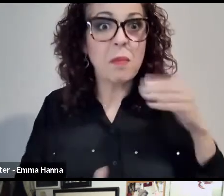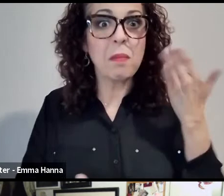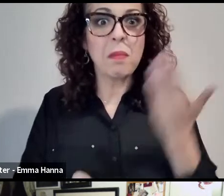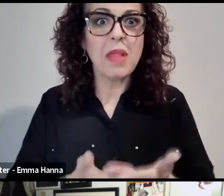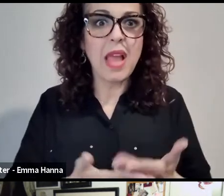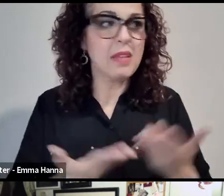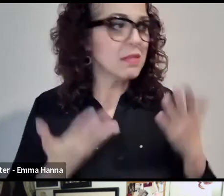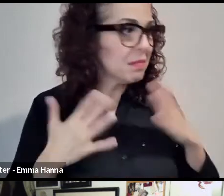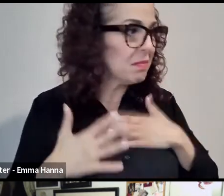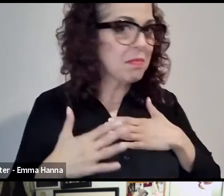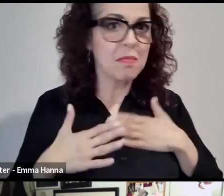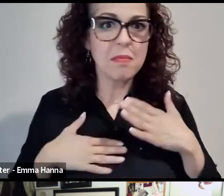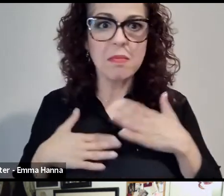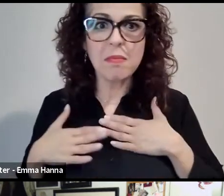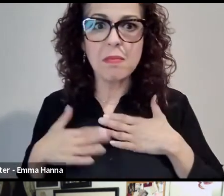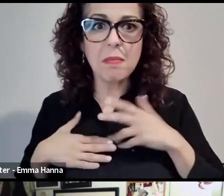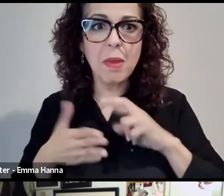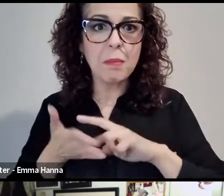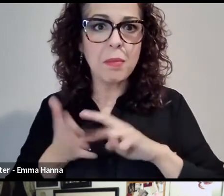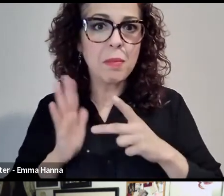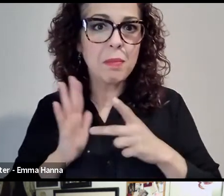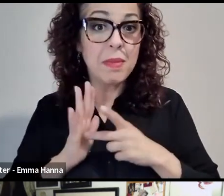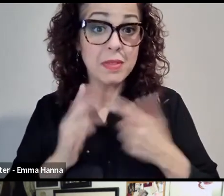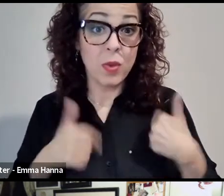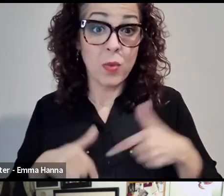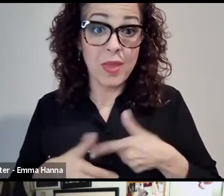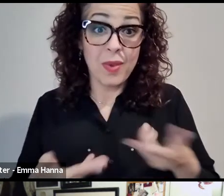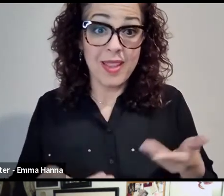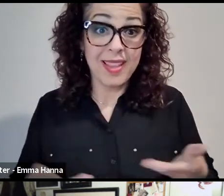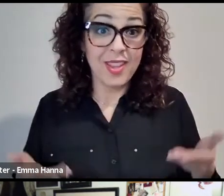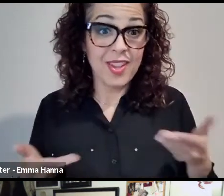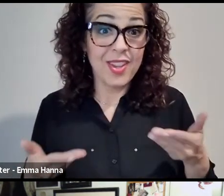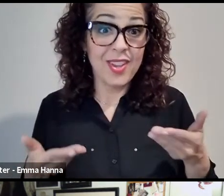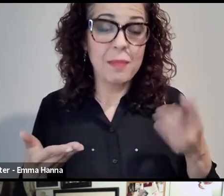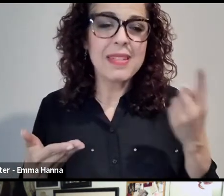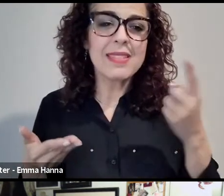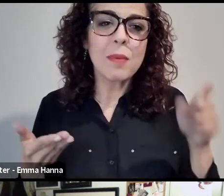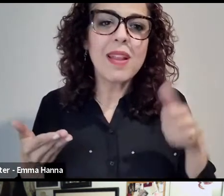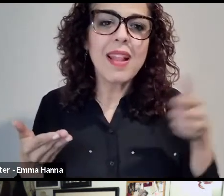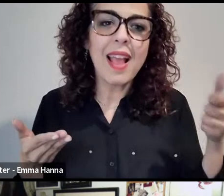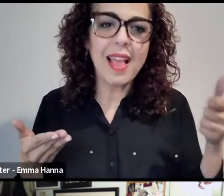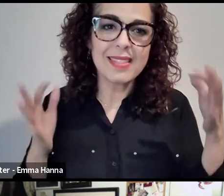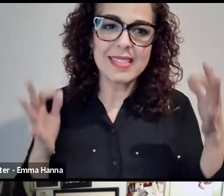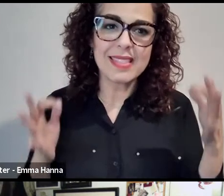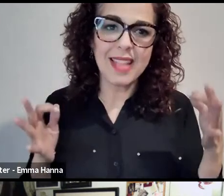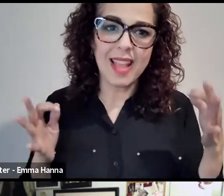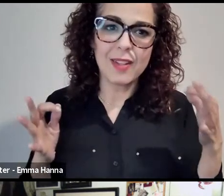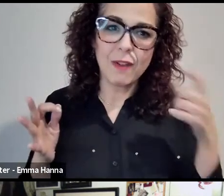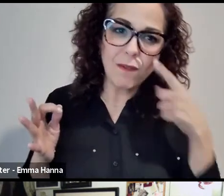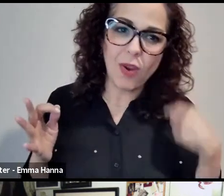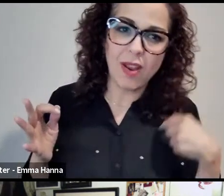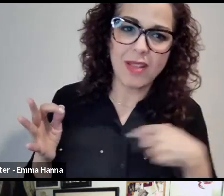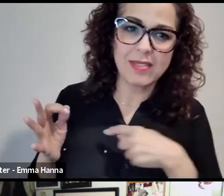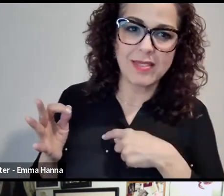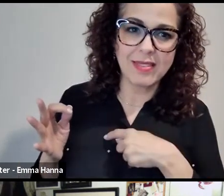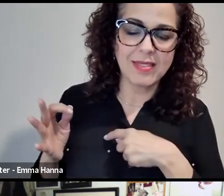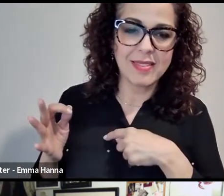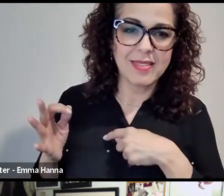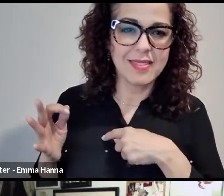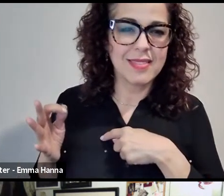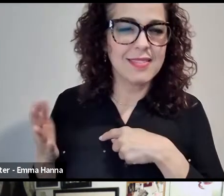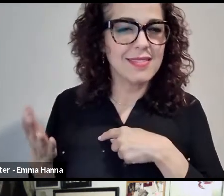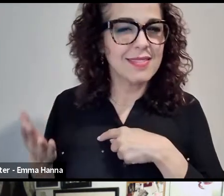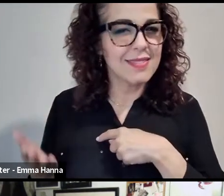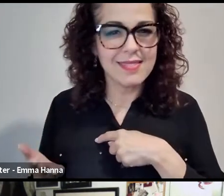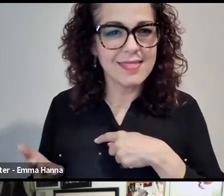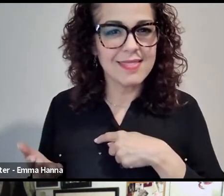purpose. We were there because somebody else decided we should be there. And then that was a